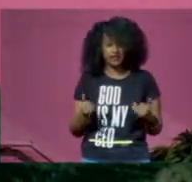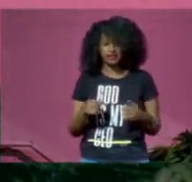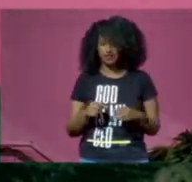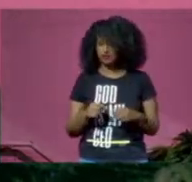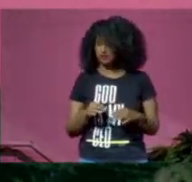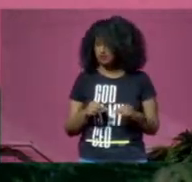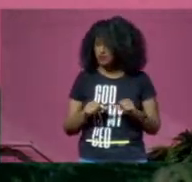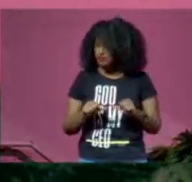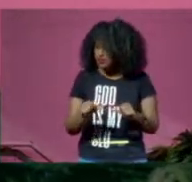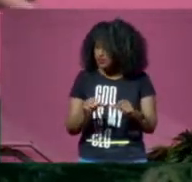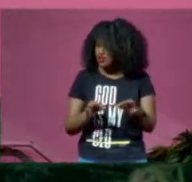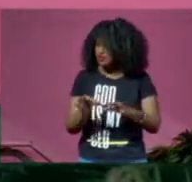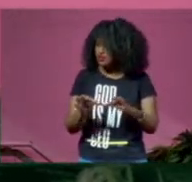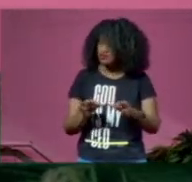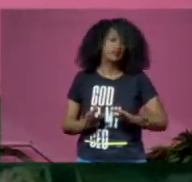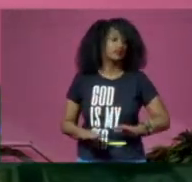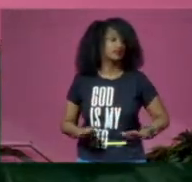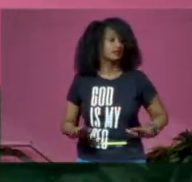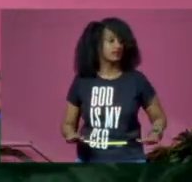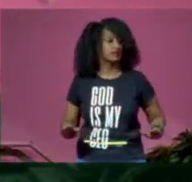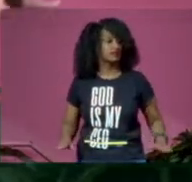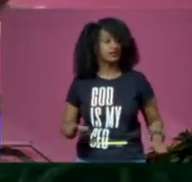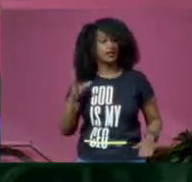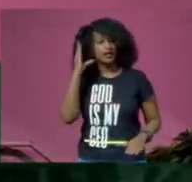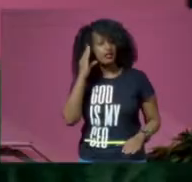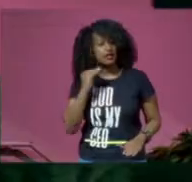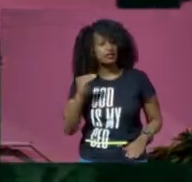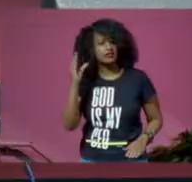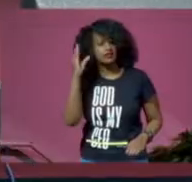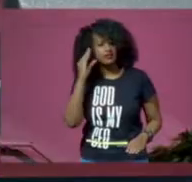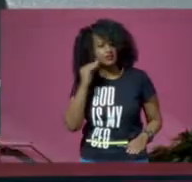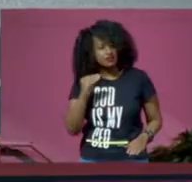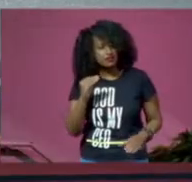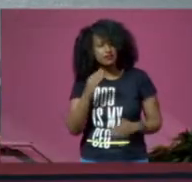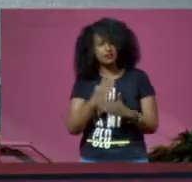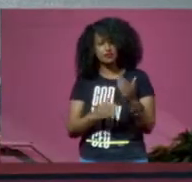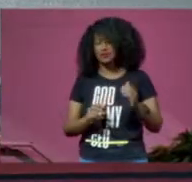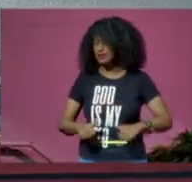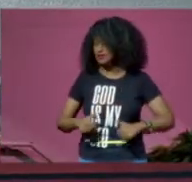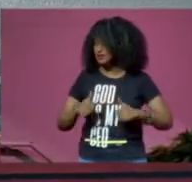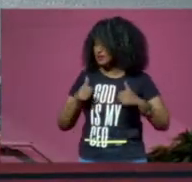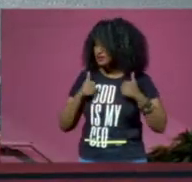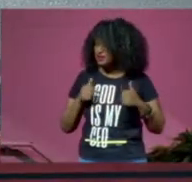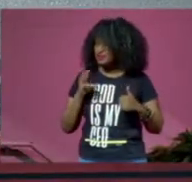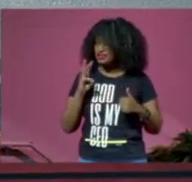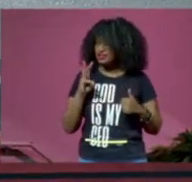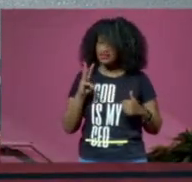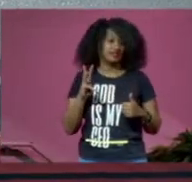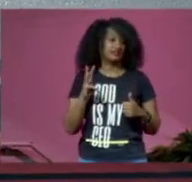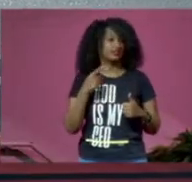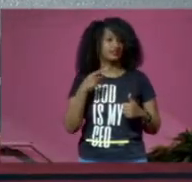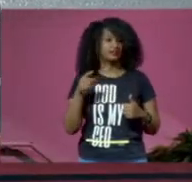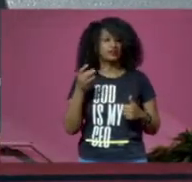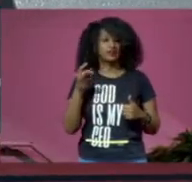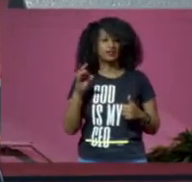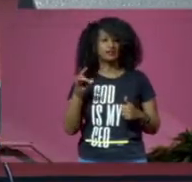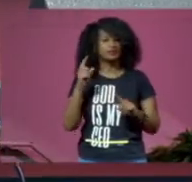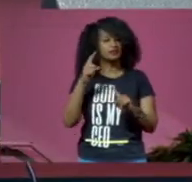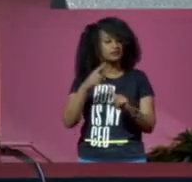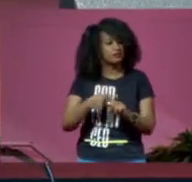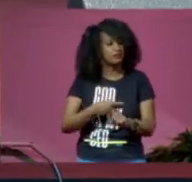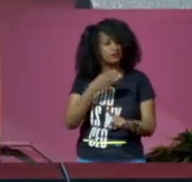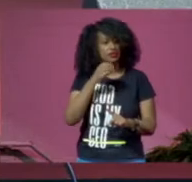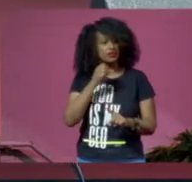argued that children pass through a stage of development between 6 and 18 months old where they first begin